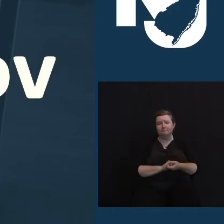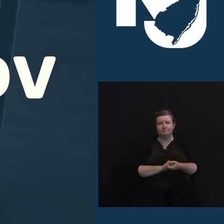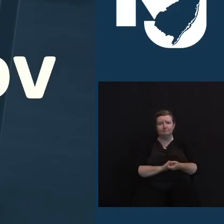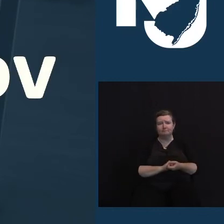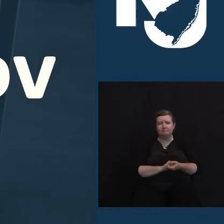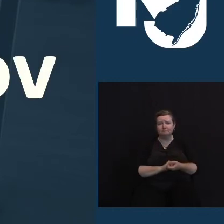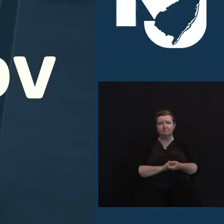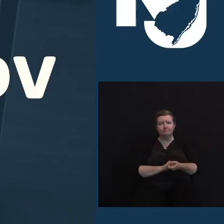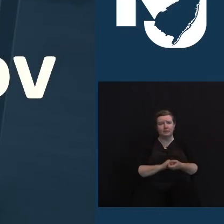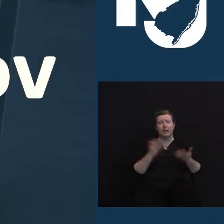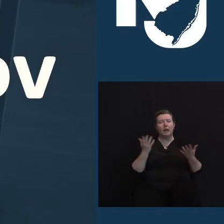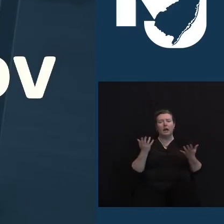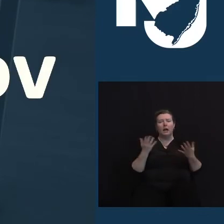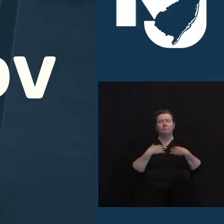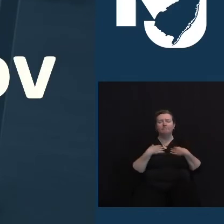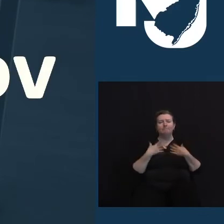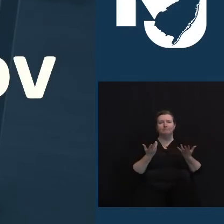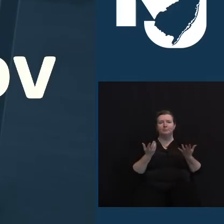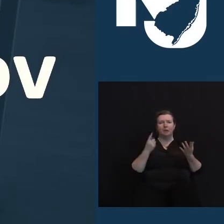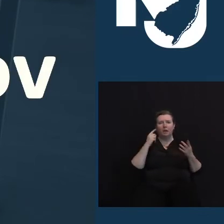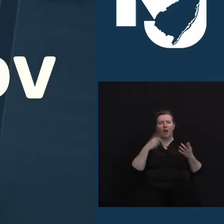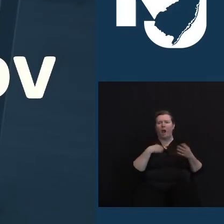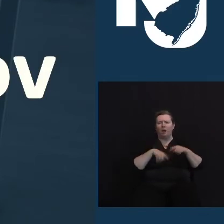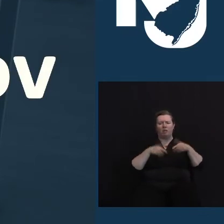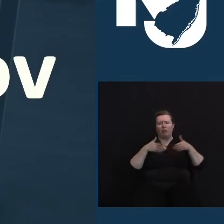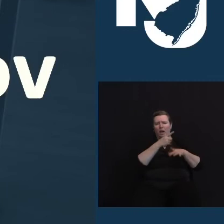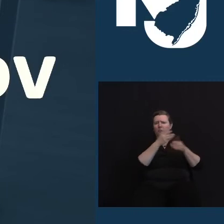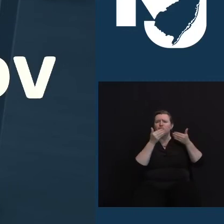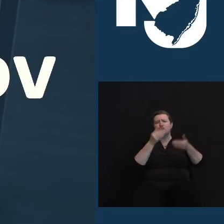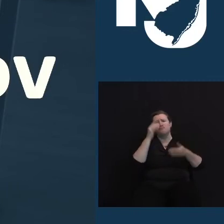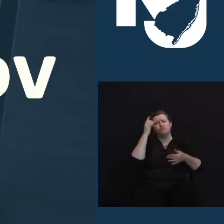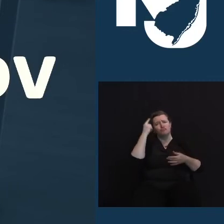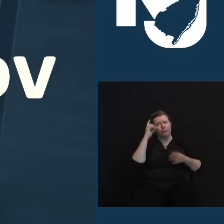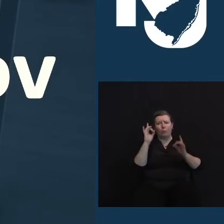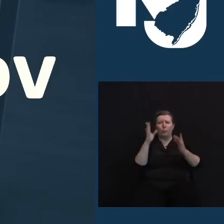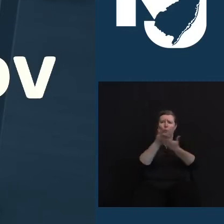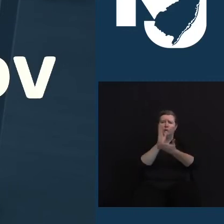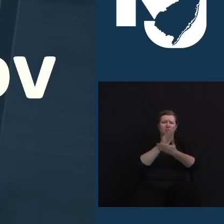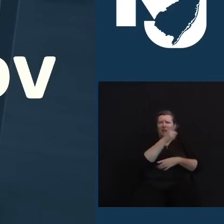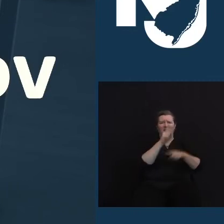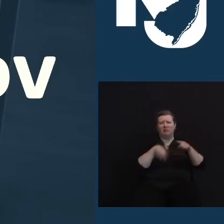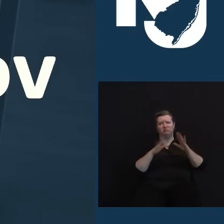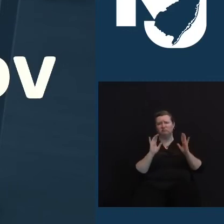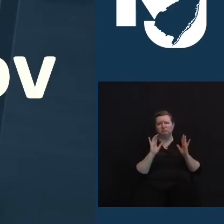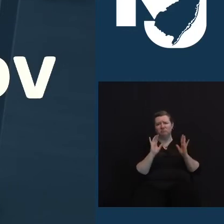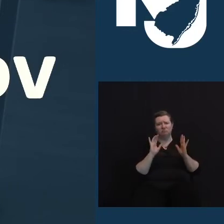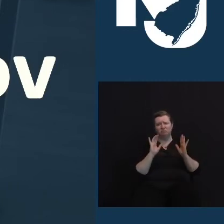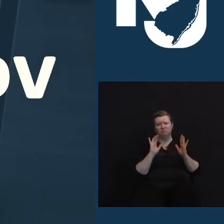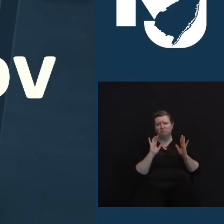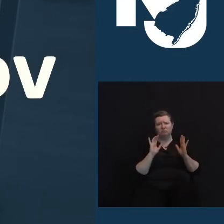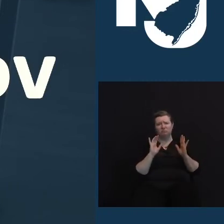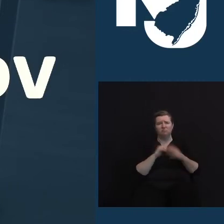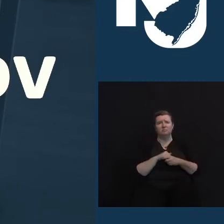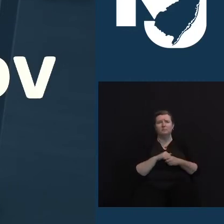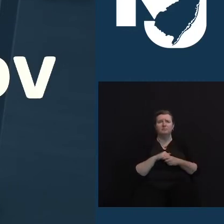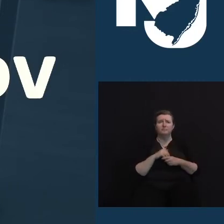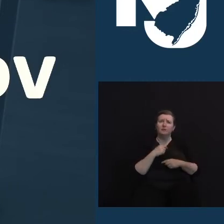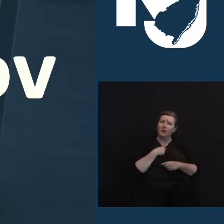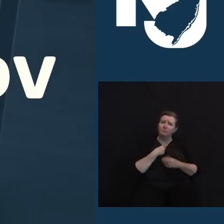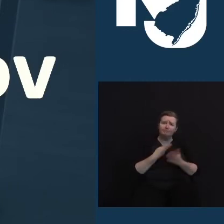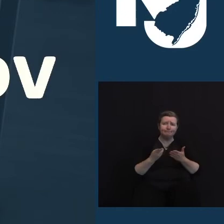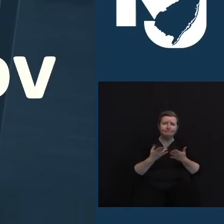cannot stand as allowable or excusable. I don't think I'll often find myself in agreement with Wyoming Representative